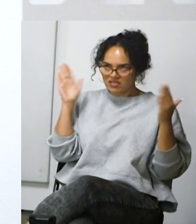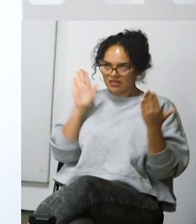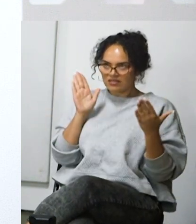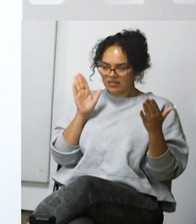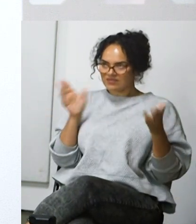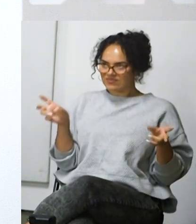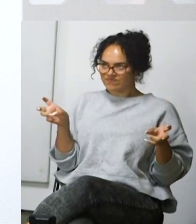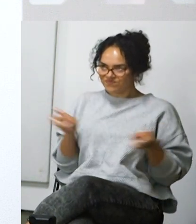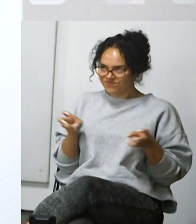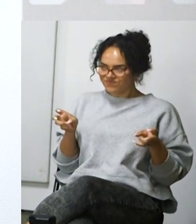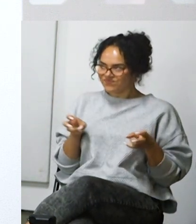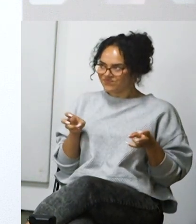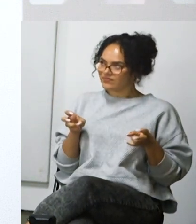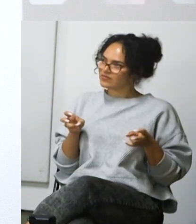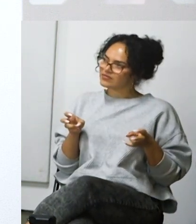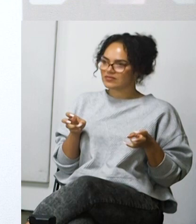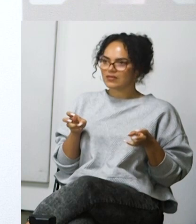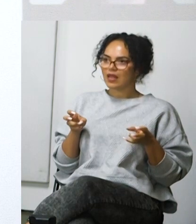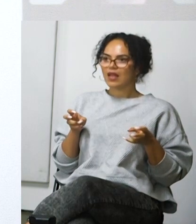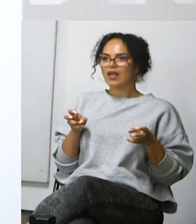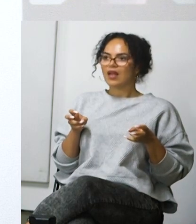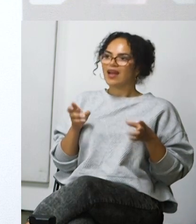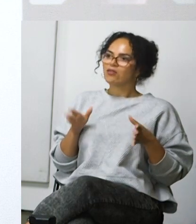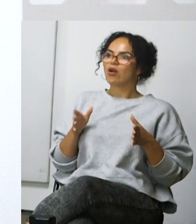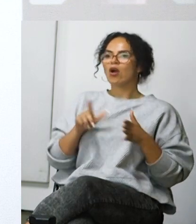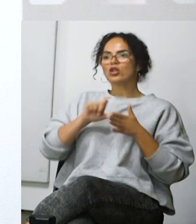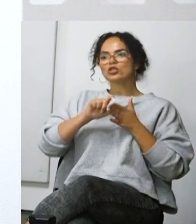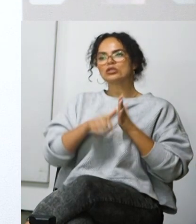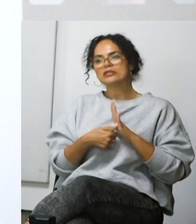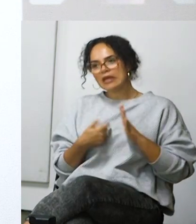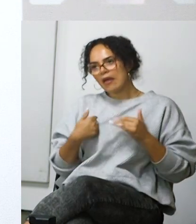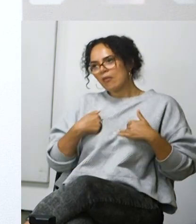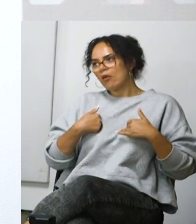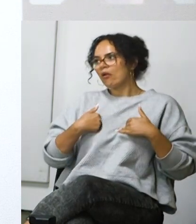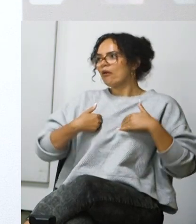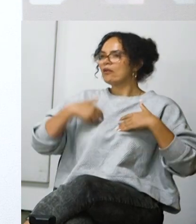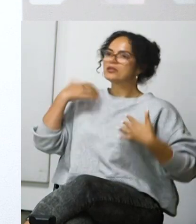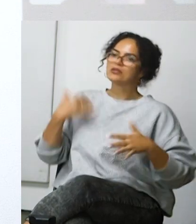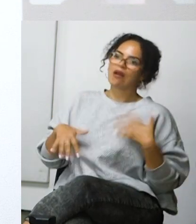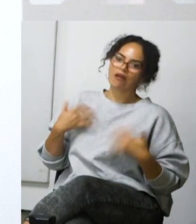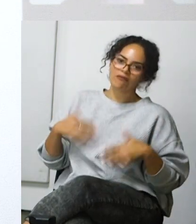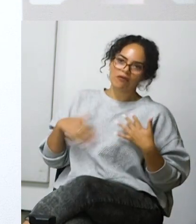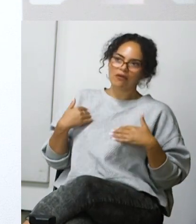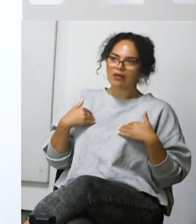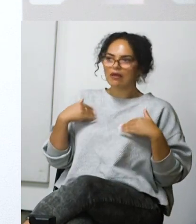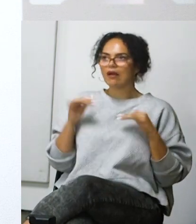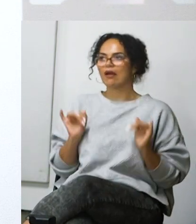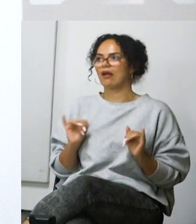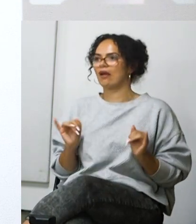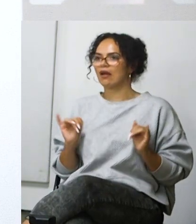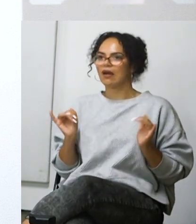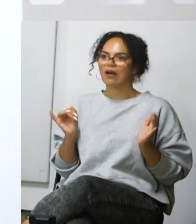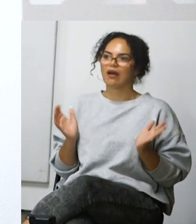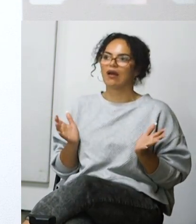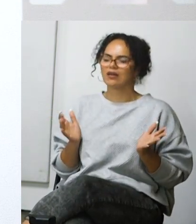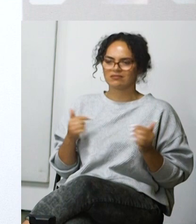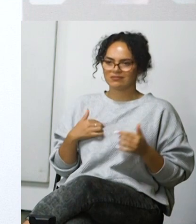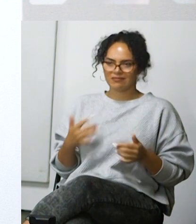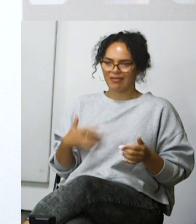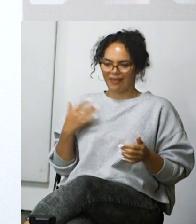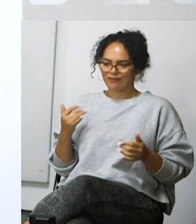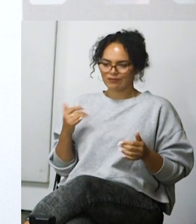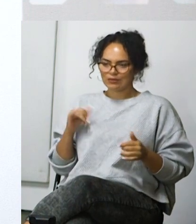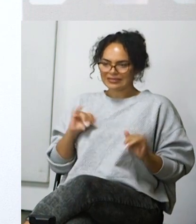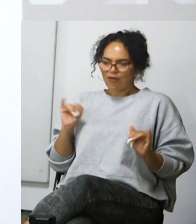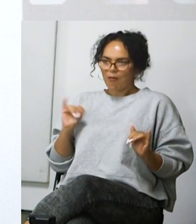of the tormented, suffering, disabled artist. But my life is not terrible, and my autism is not